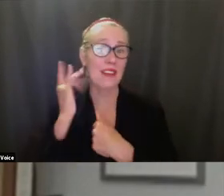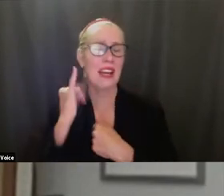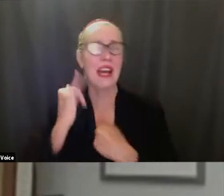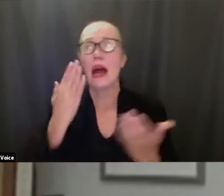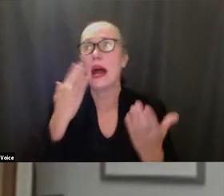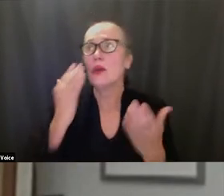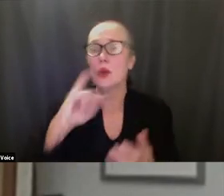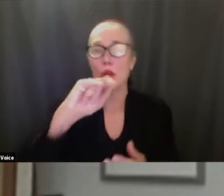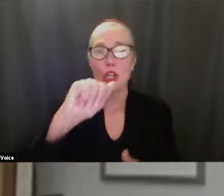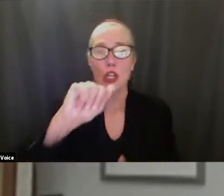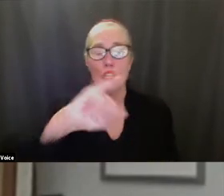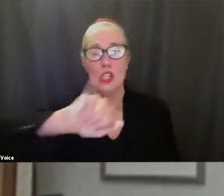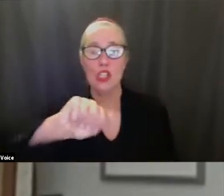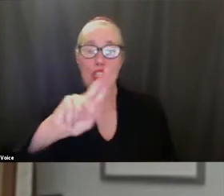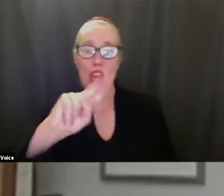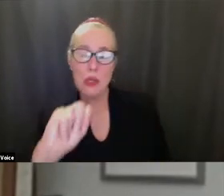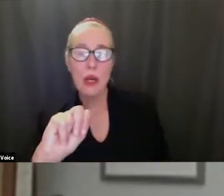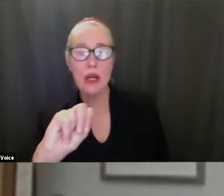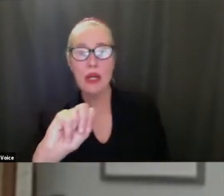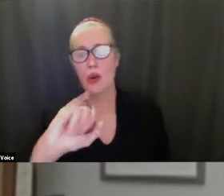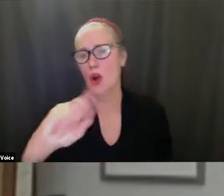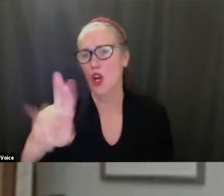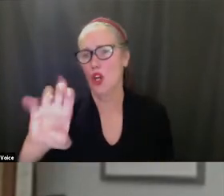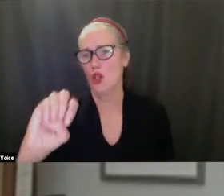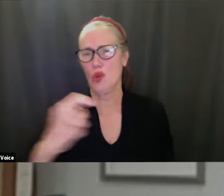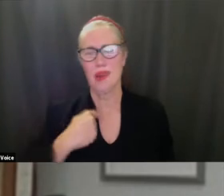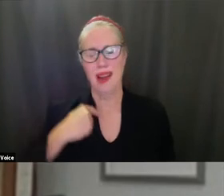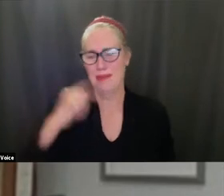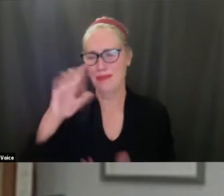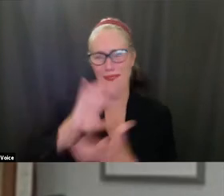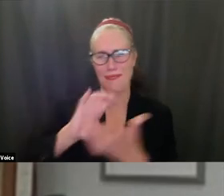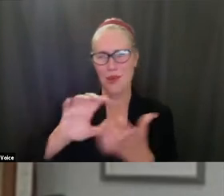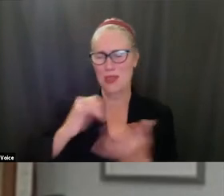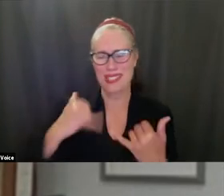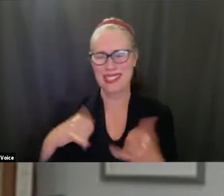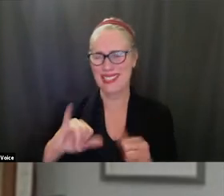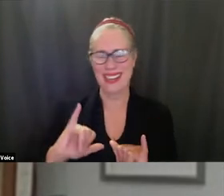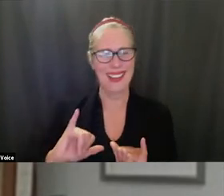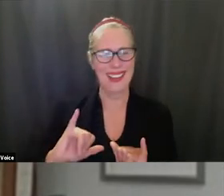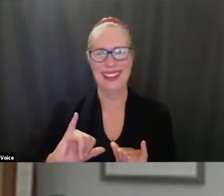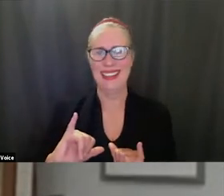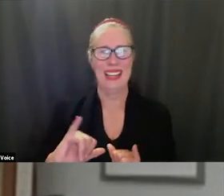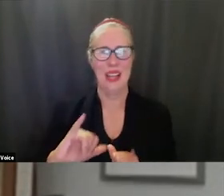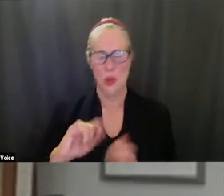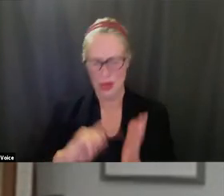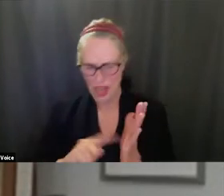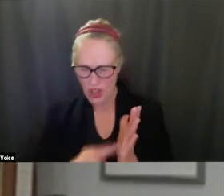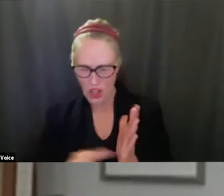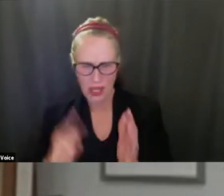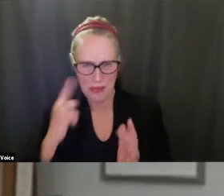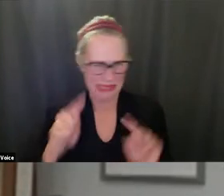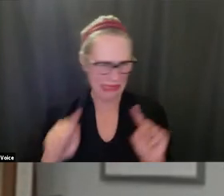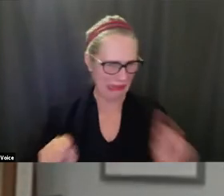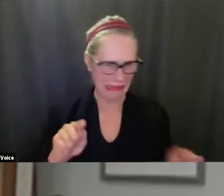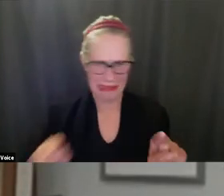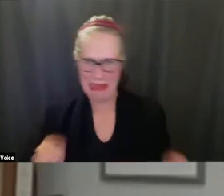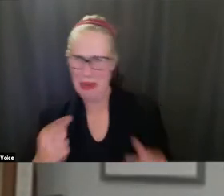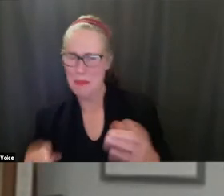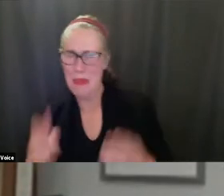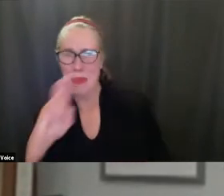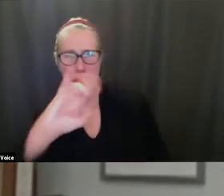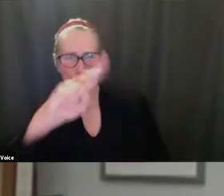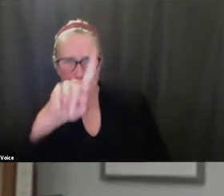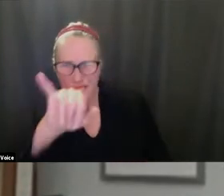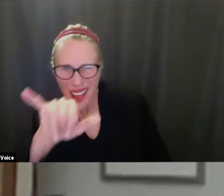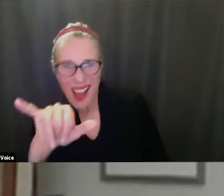or june continues to confound me the more that uh the more that i look it up it looks as though it's probably july